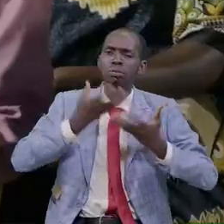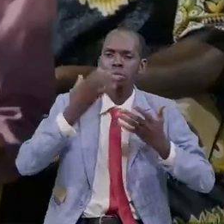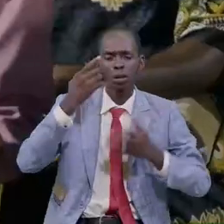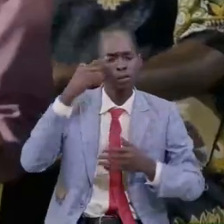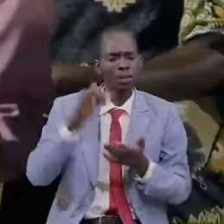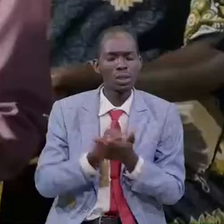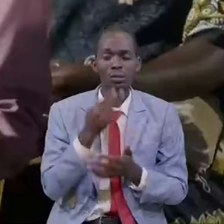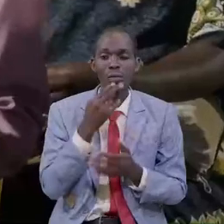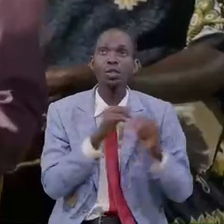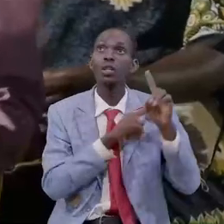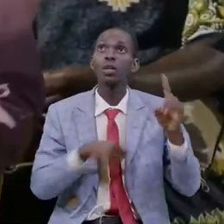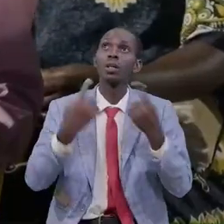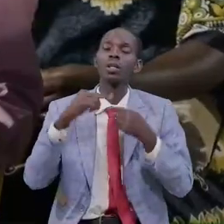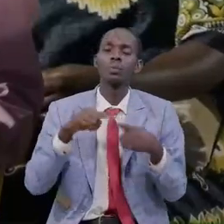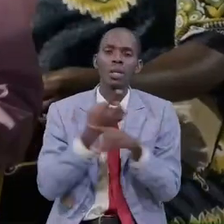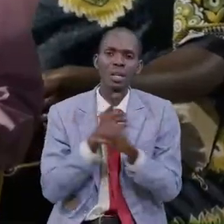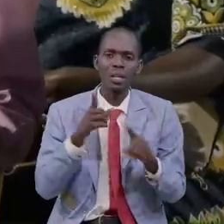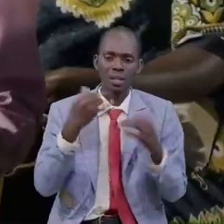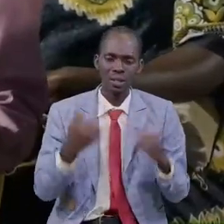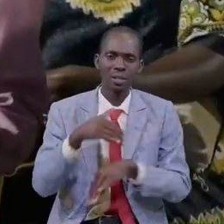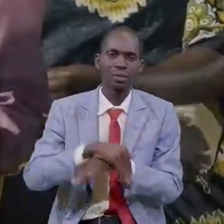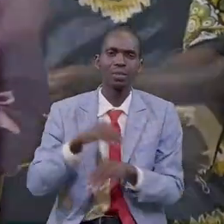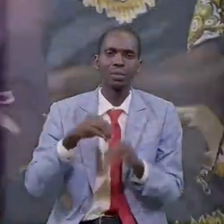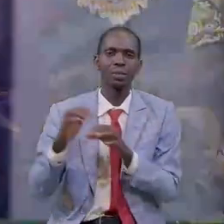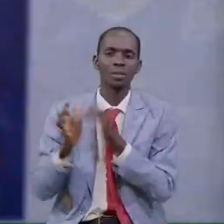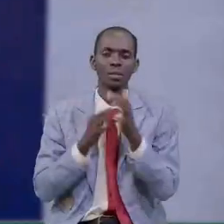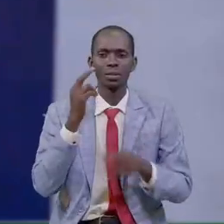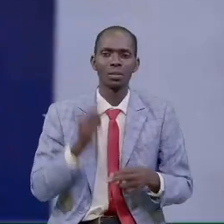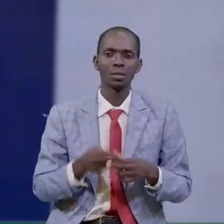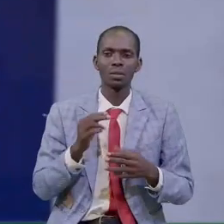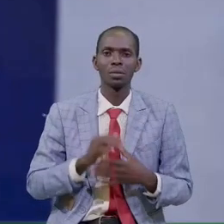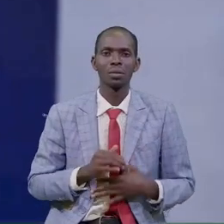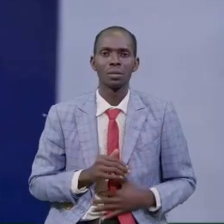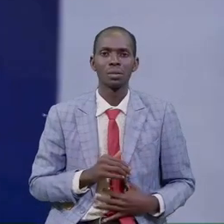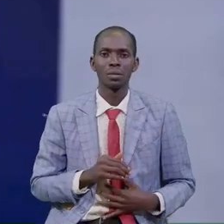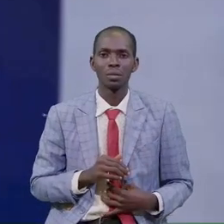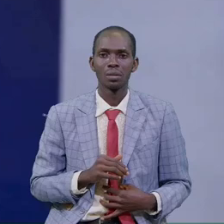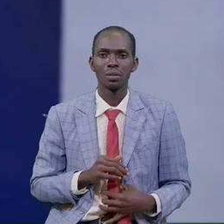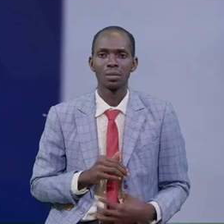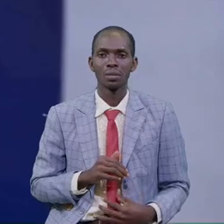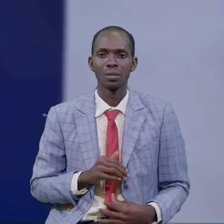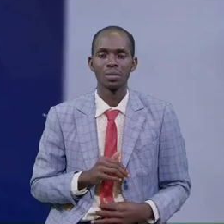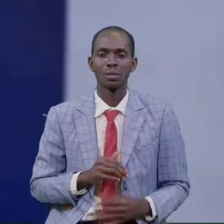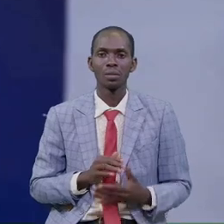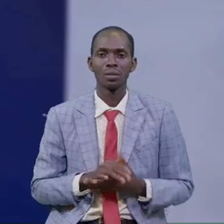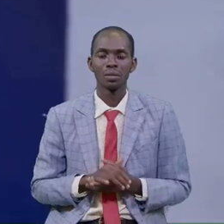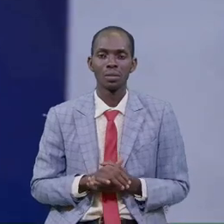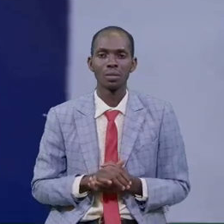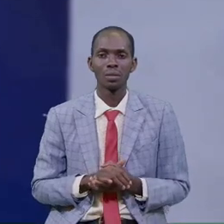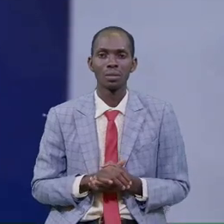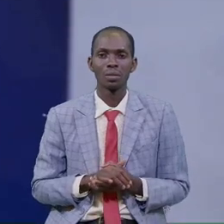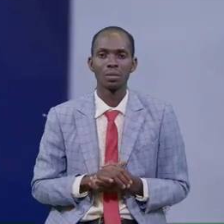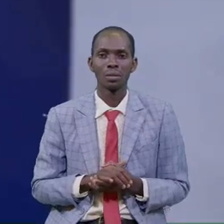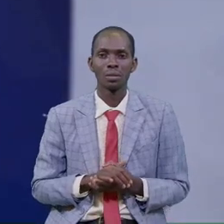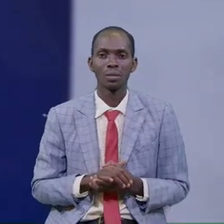tonight. Le cerveau crie, l'organisme crie. Ce soir, le Seigneur vient vous en délivrer.